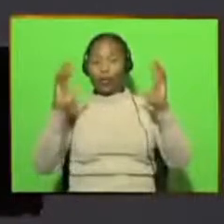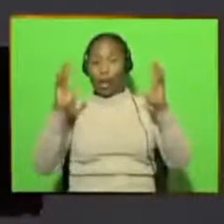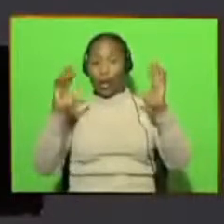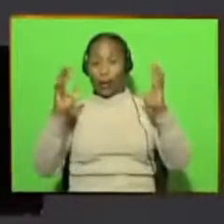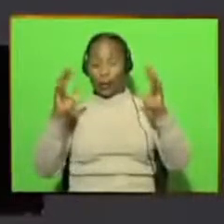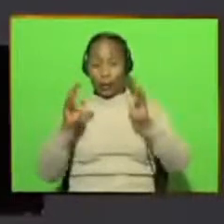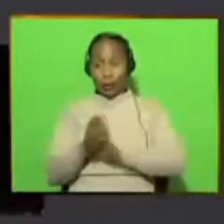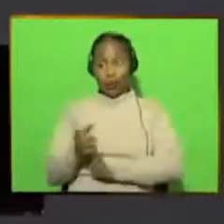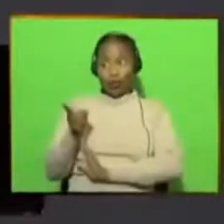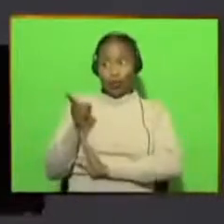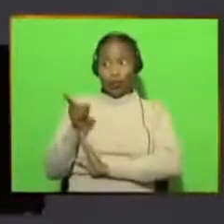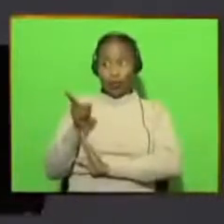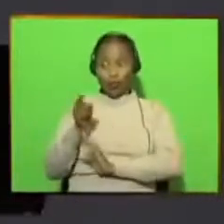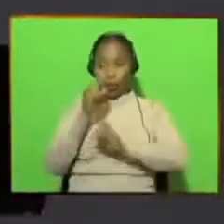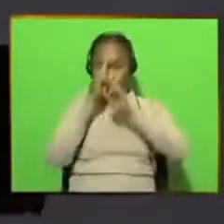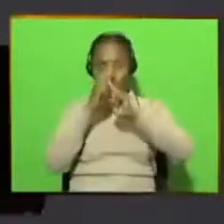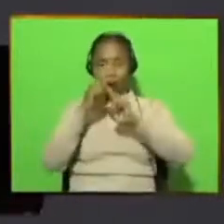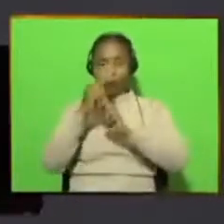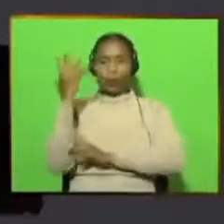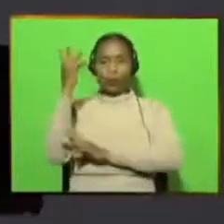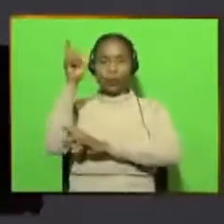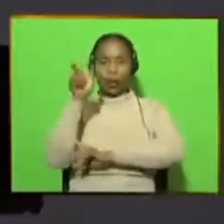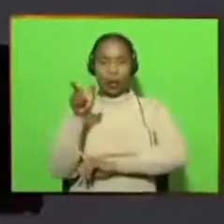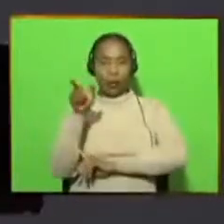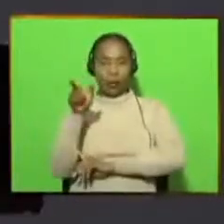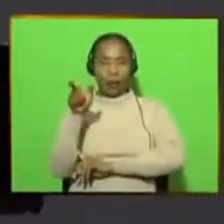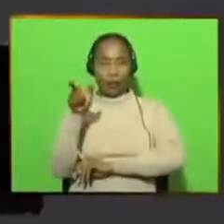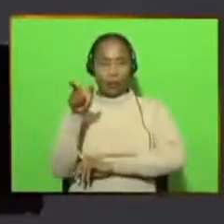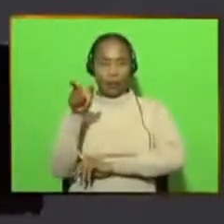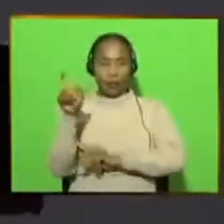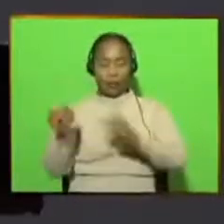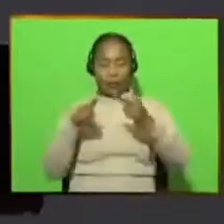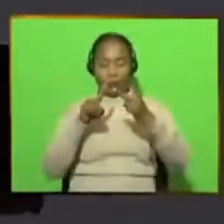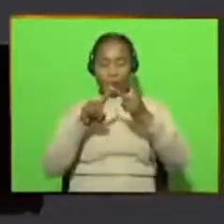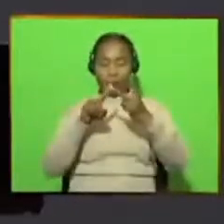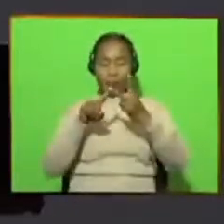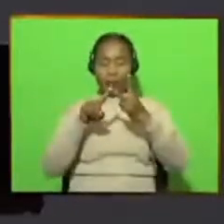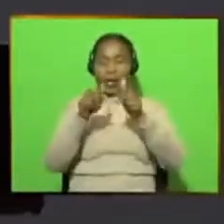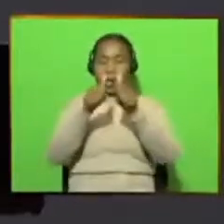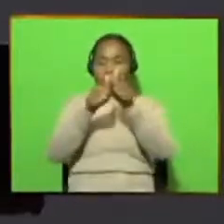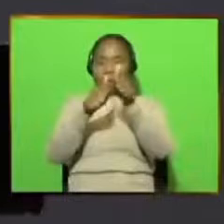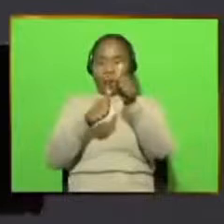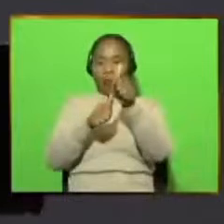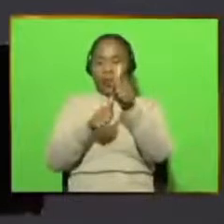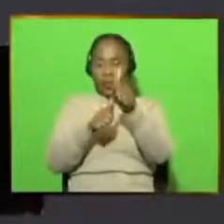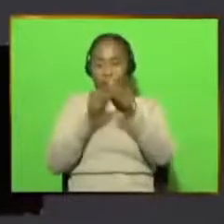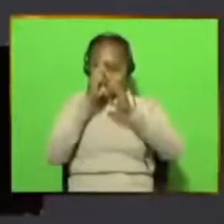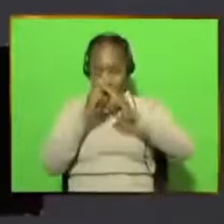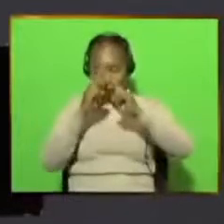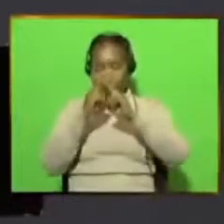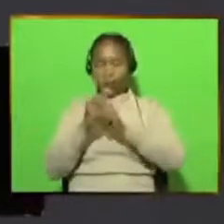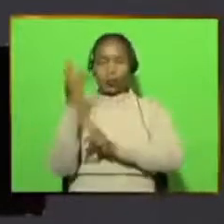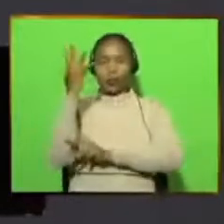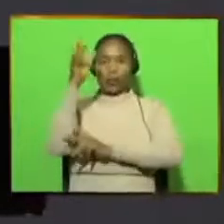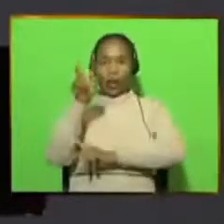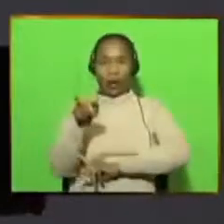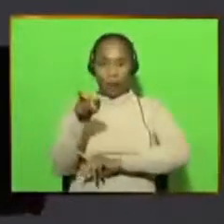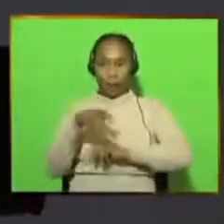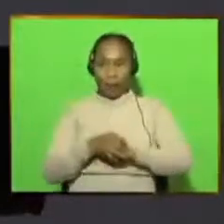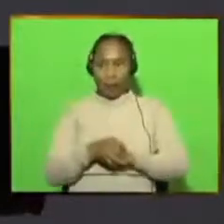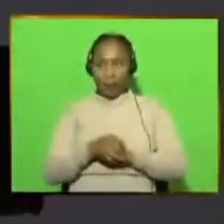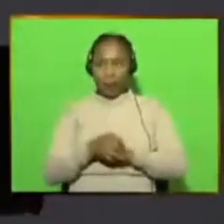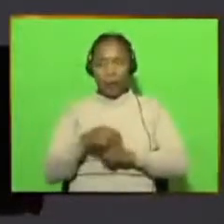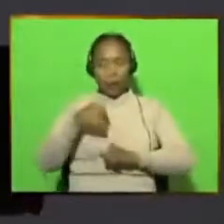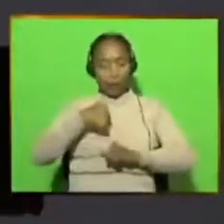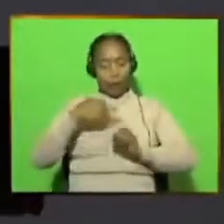Congratulations to you, Honorable Speaker and Deputy Honorable Speaker. On